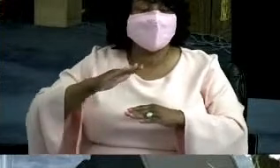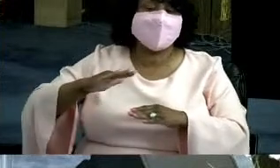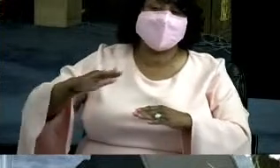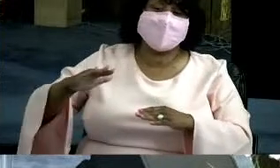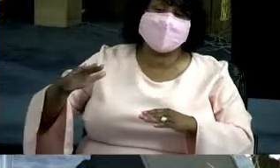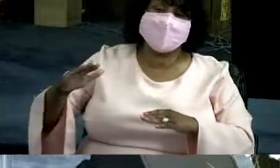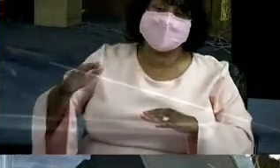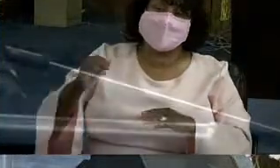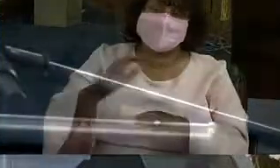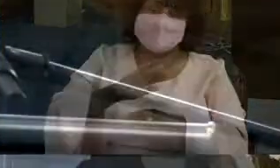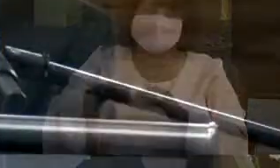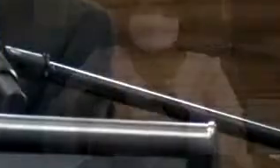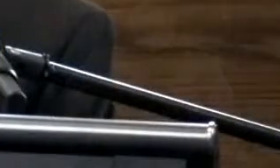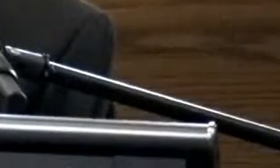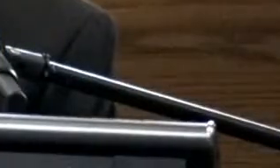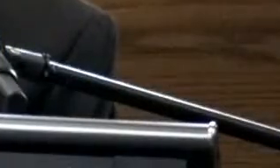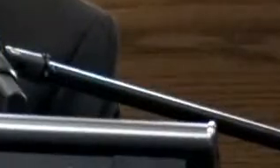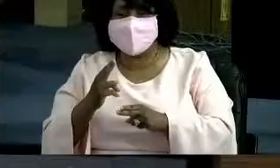names.